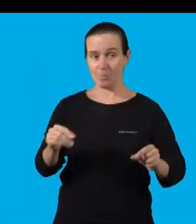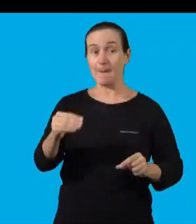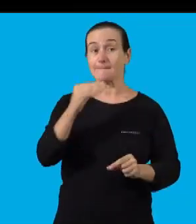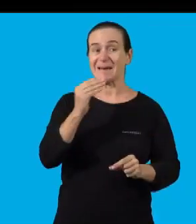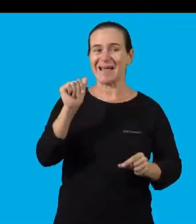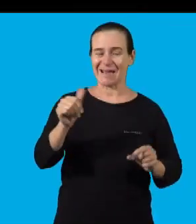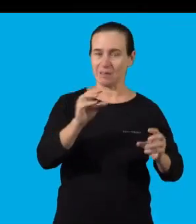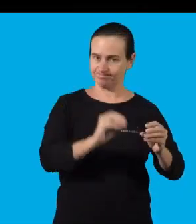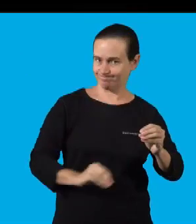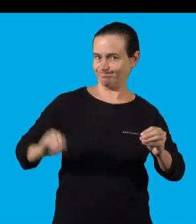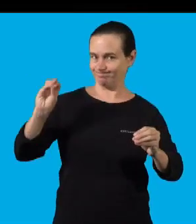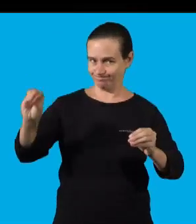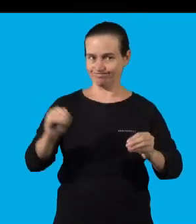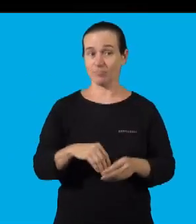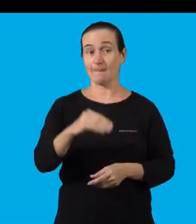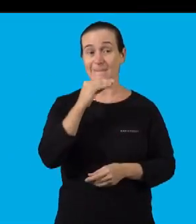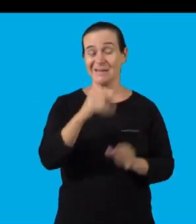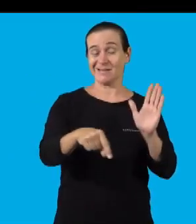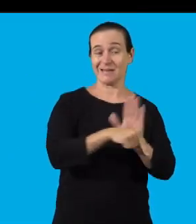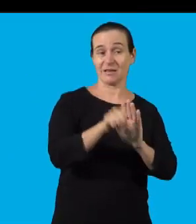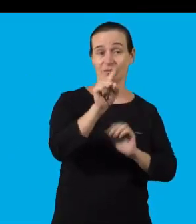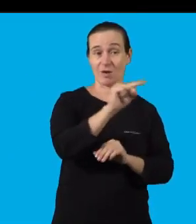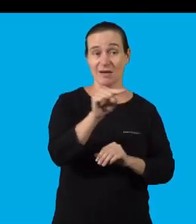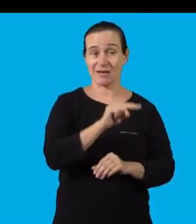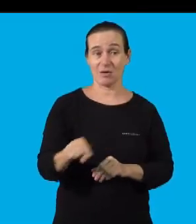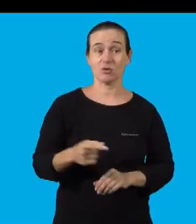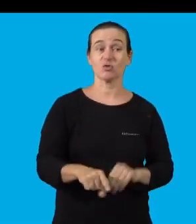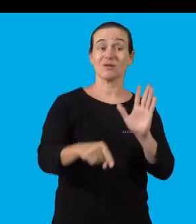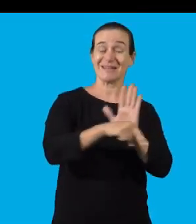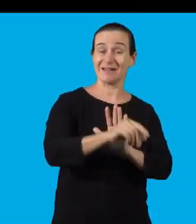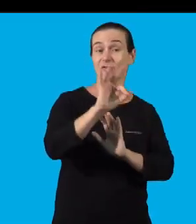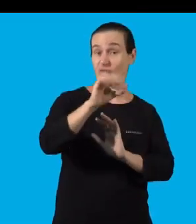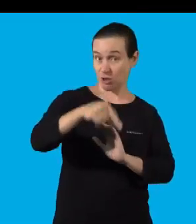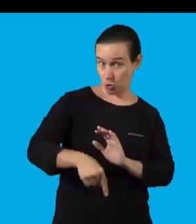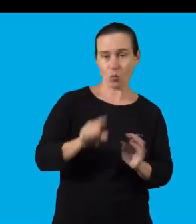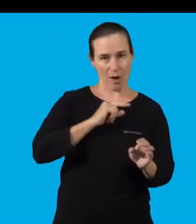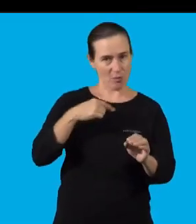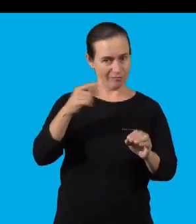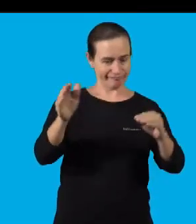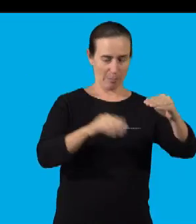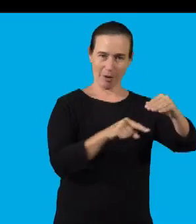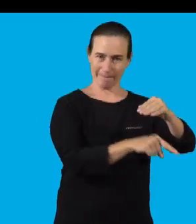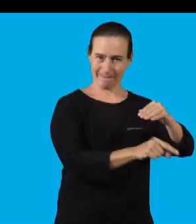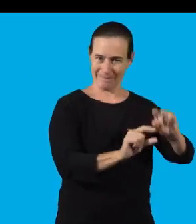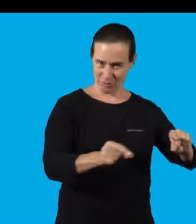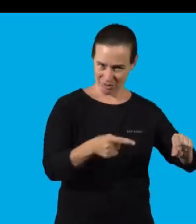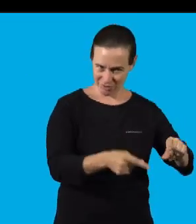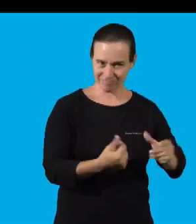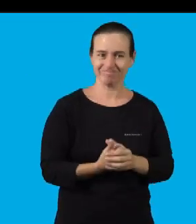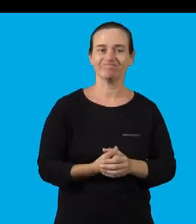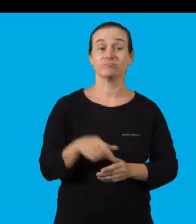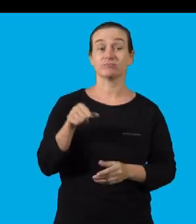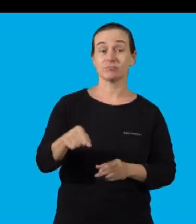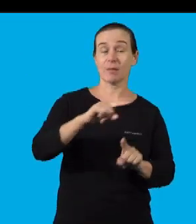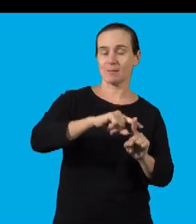are substituting the value of a. That is going to be negative 1 is equals to a negative 3q, because that is what a is equals